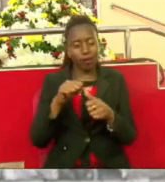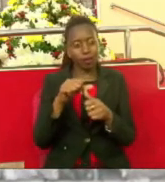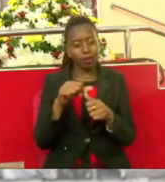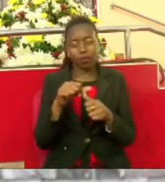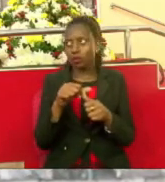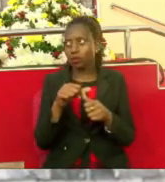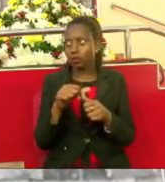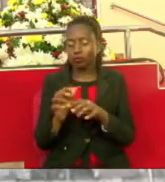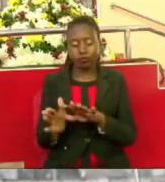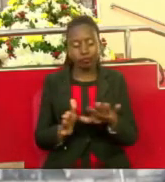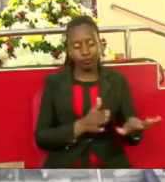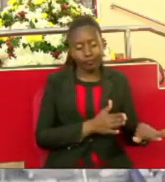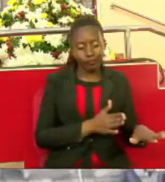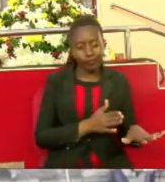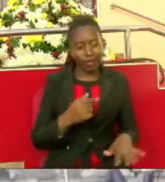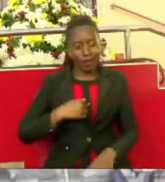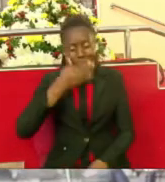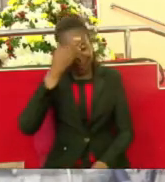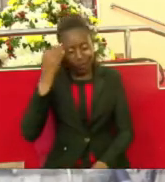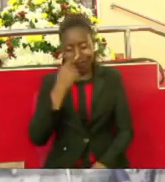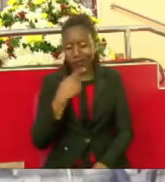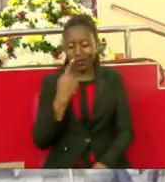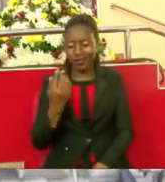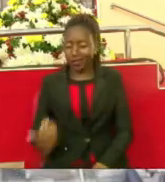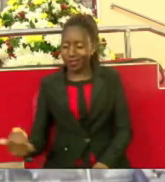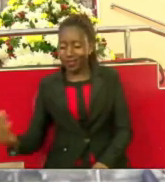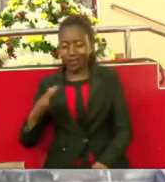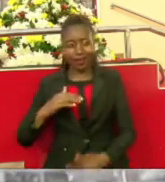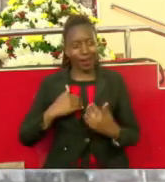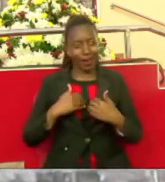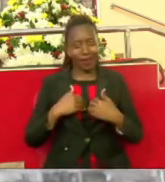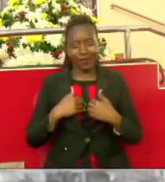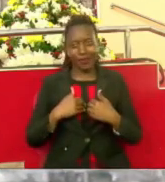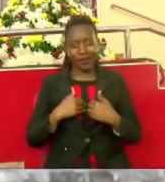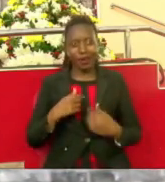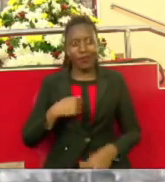did I say that I have children? I have my father of three girls.